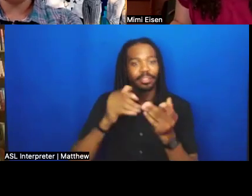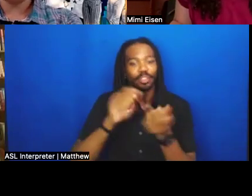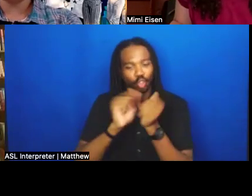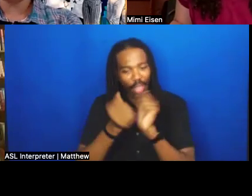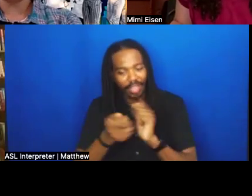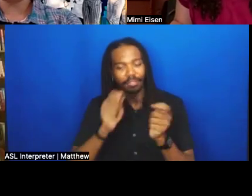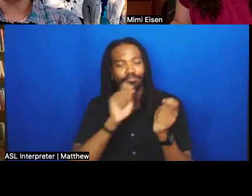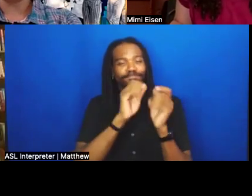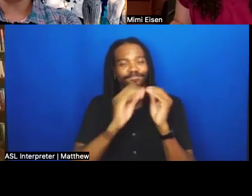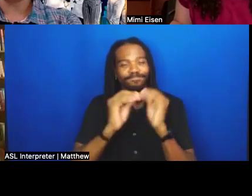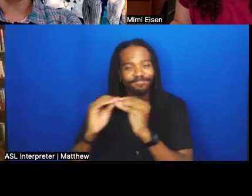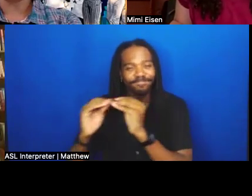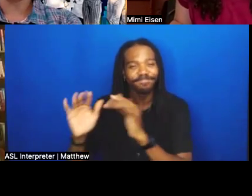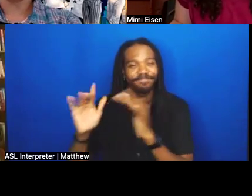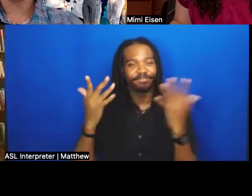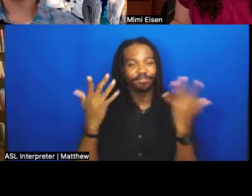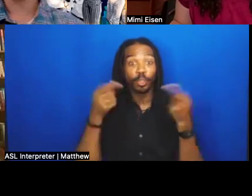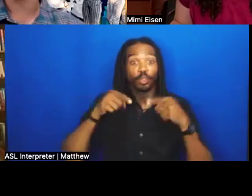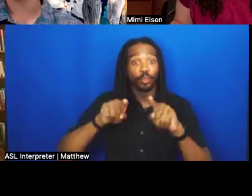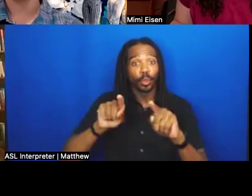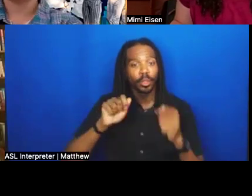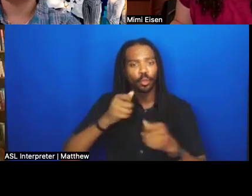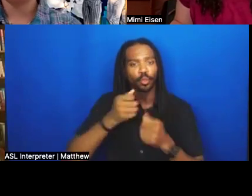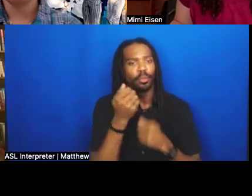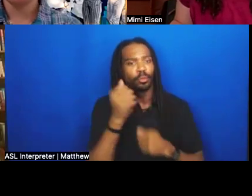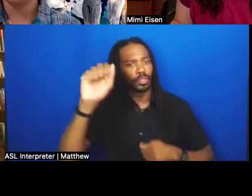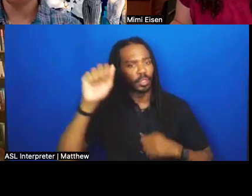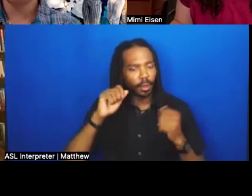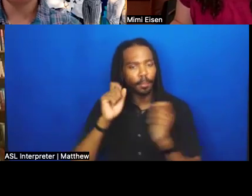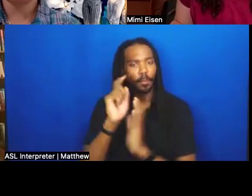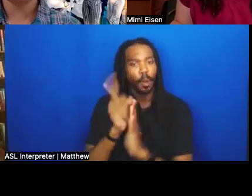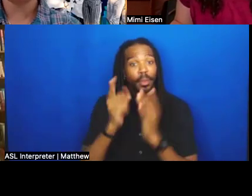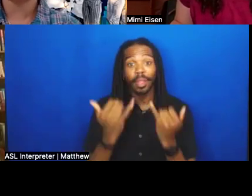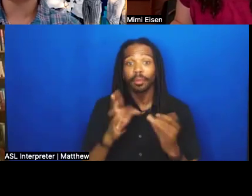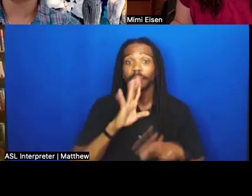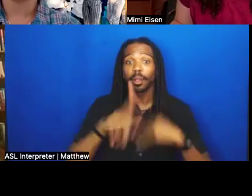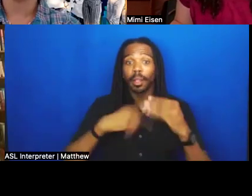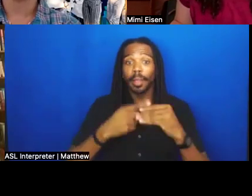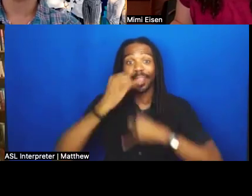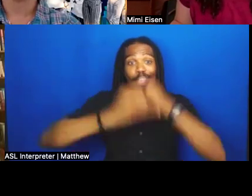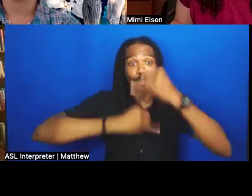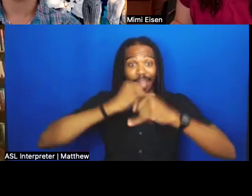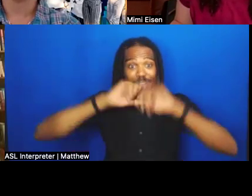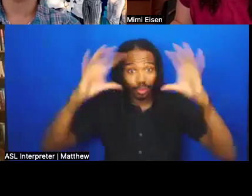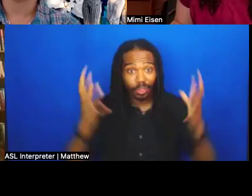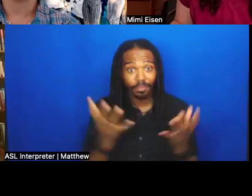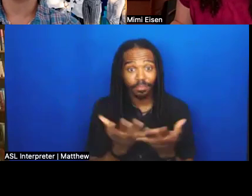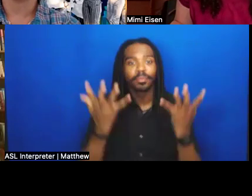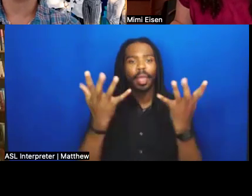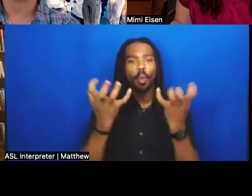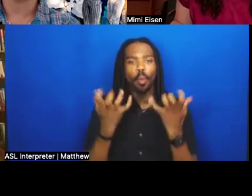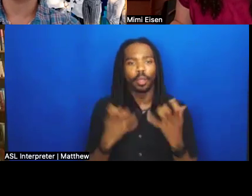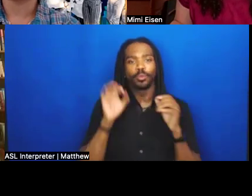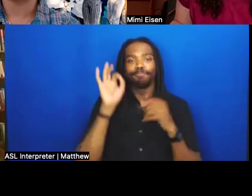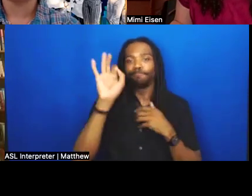revolutionary moment. But I also, while we're talking internationally, I wanted to bring up another issue that